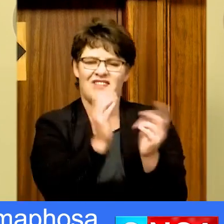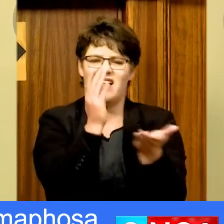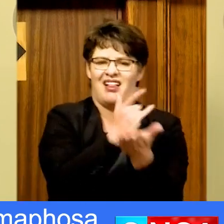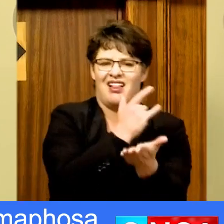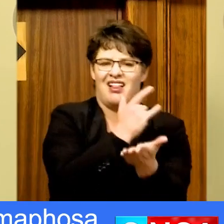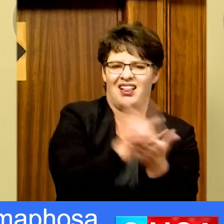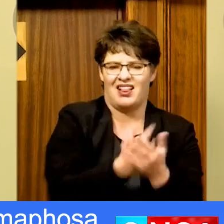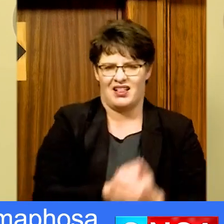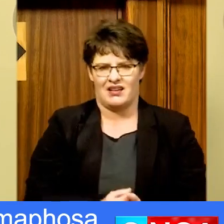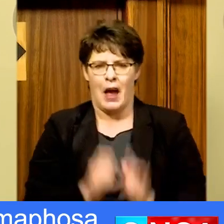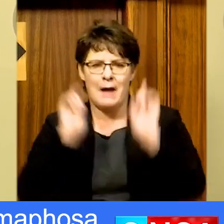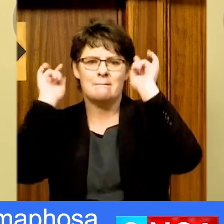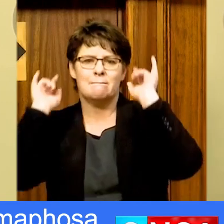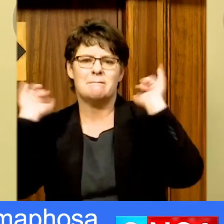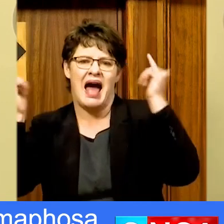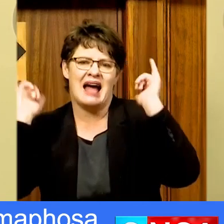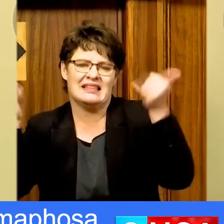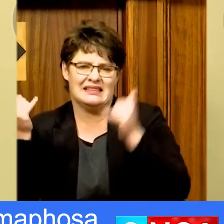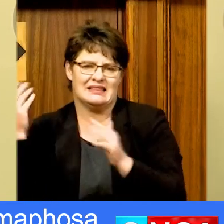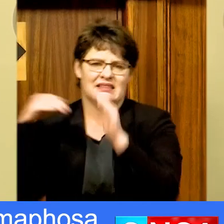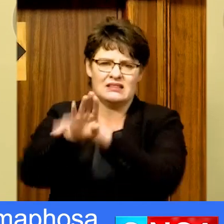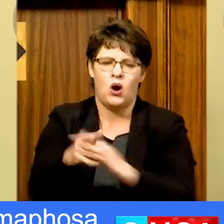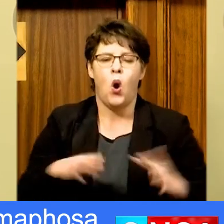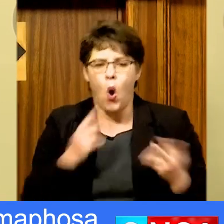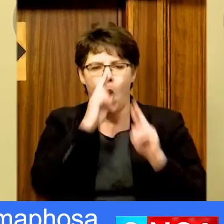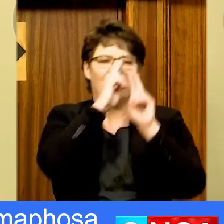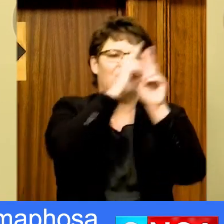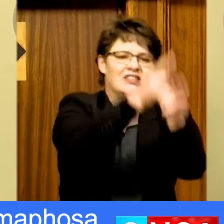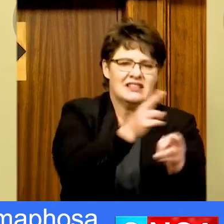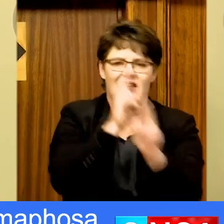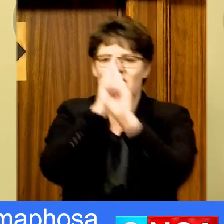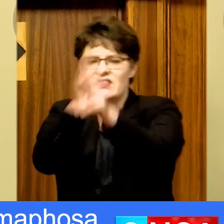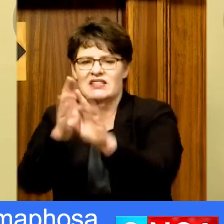attending parties, or even visiting family